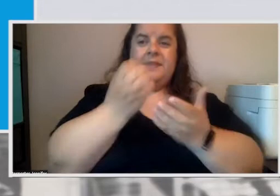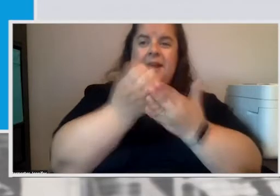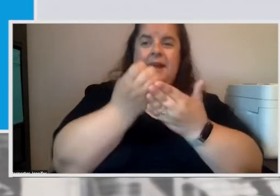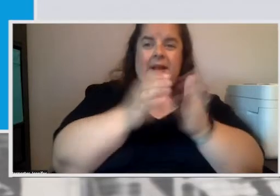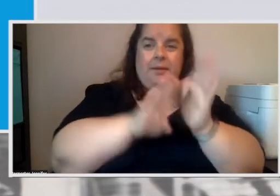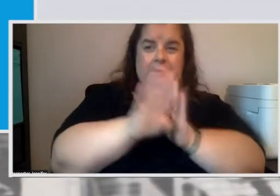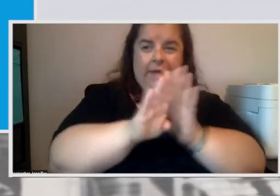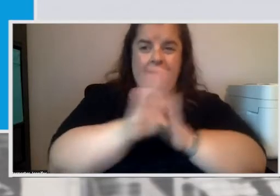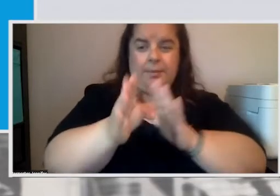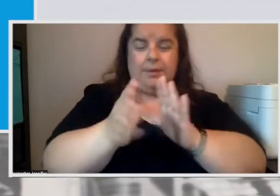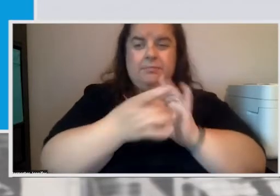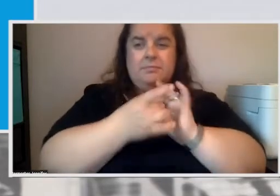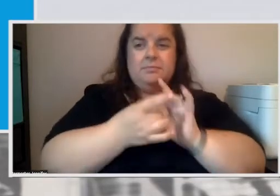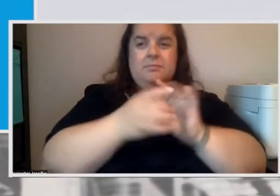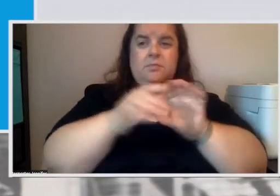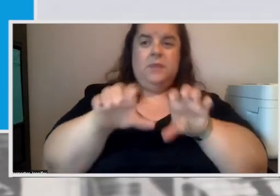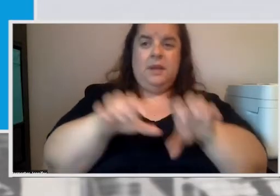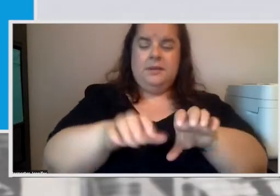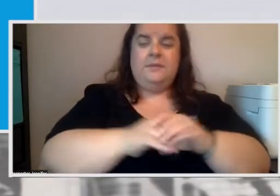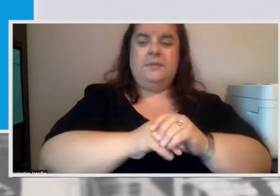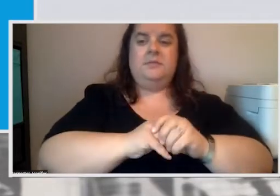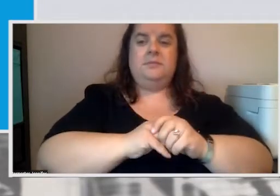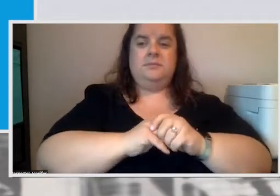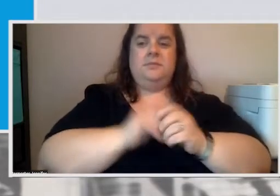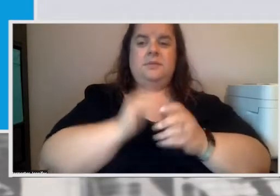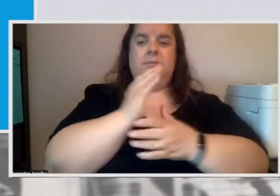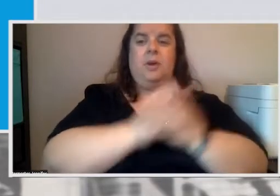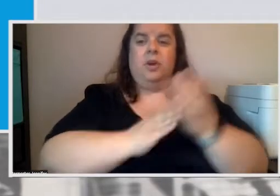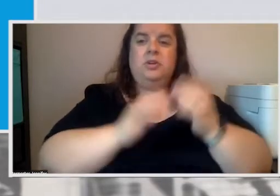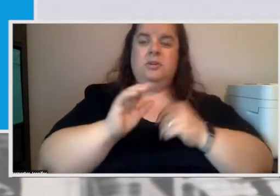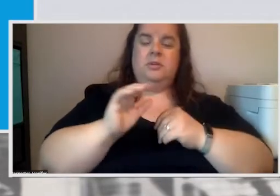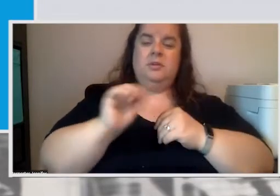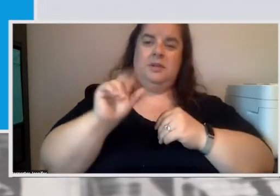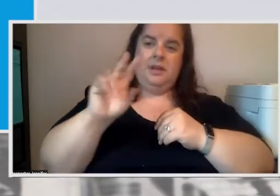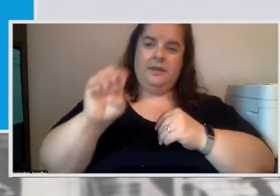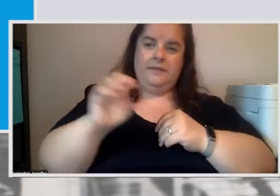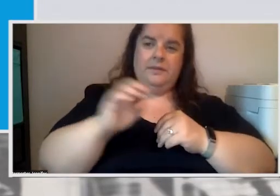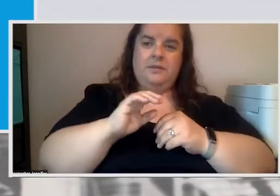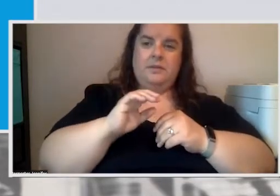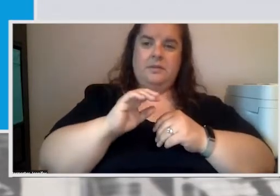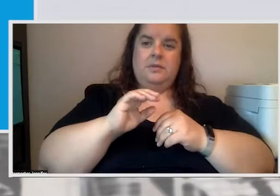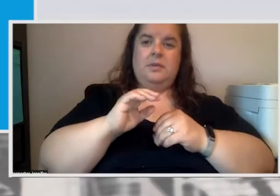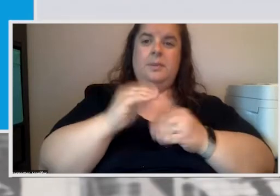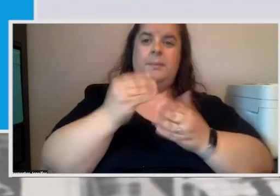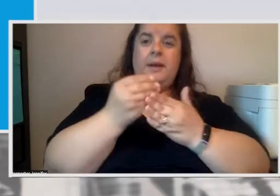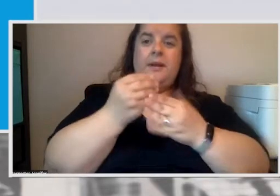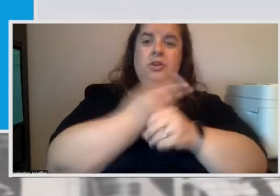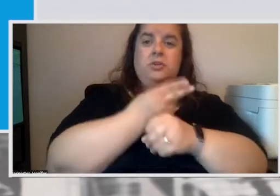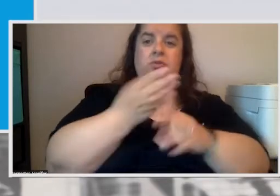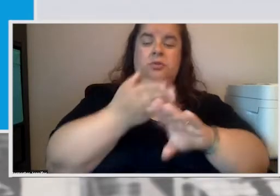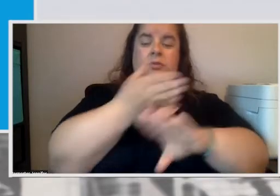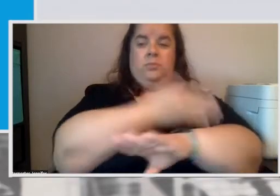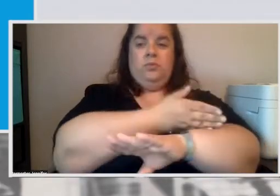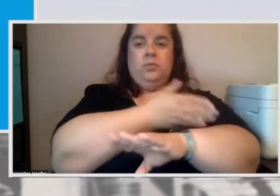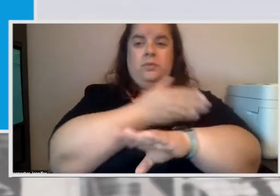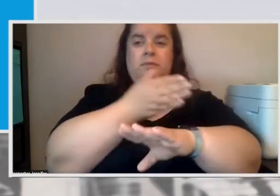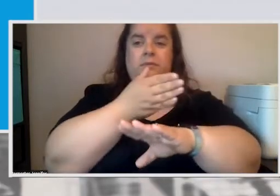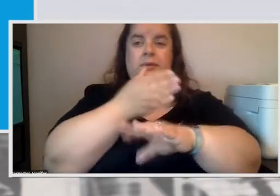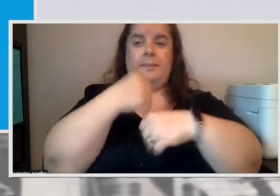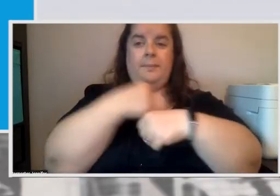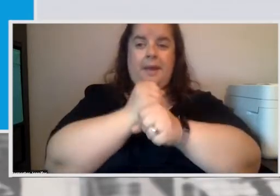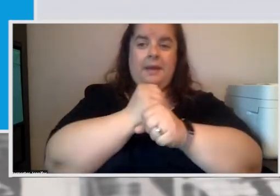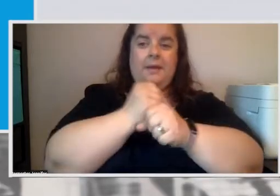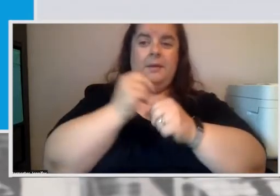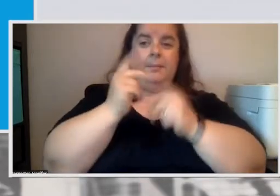activities, like some portions of the avenues of hope. Funds are also used to make improvements and to construct public facilities.